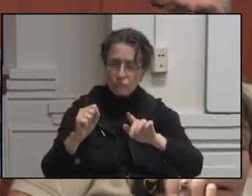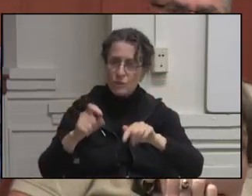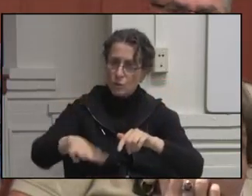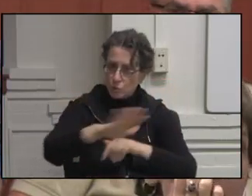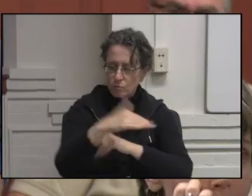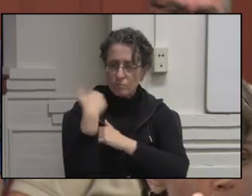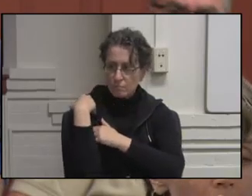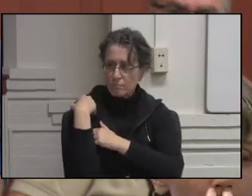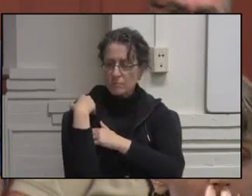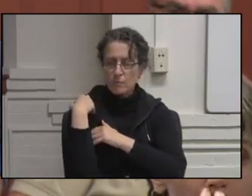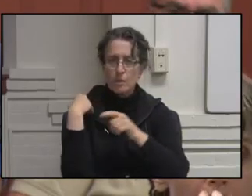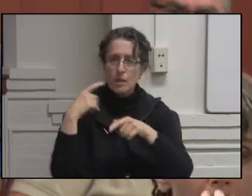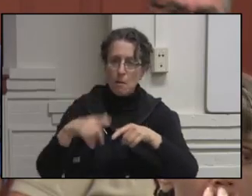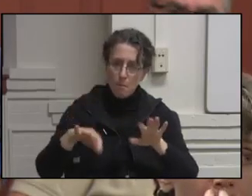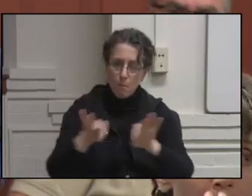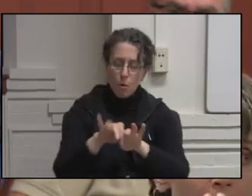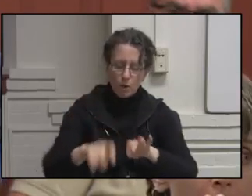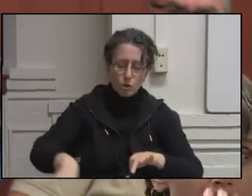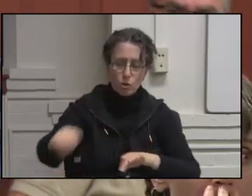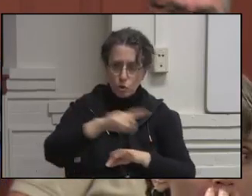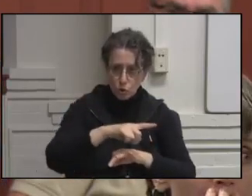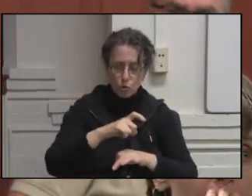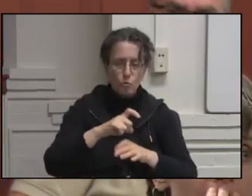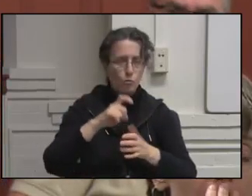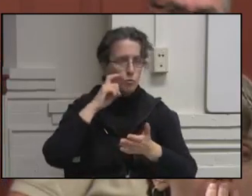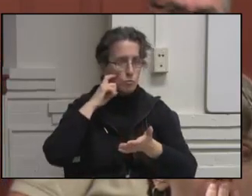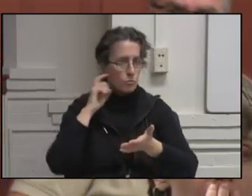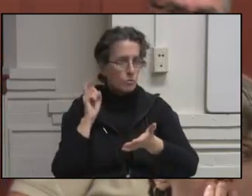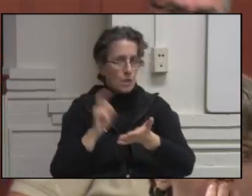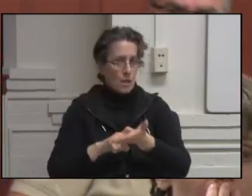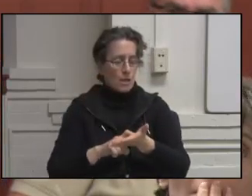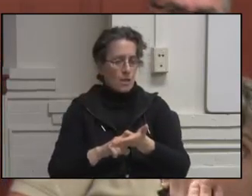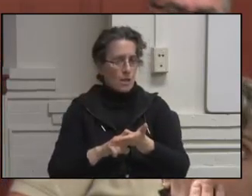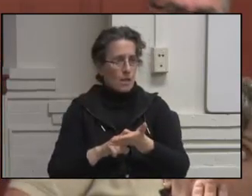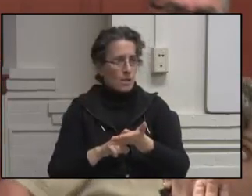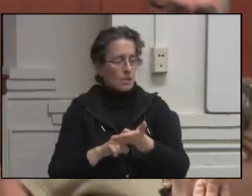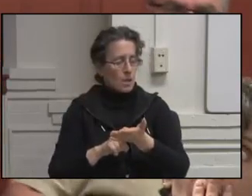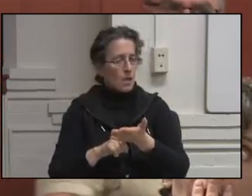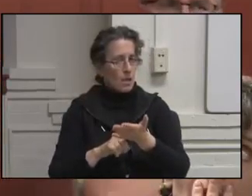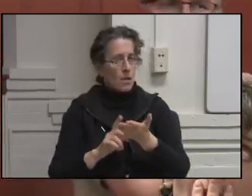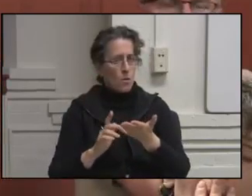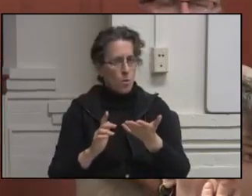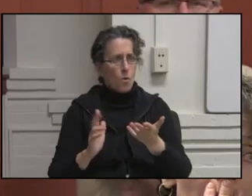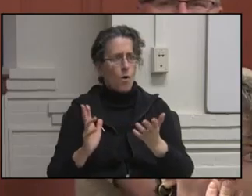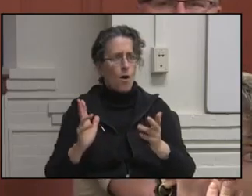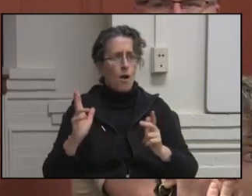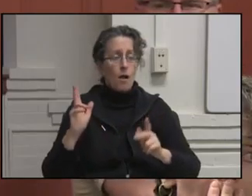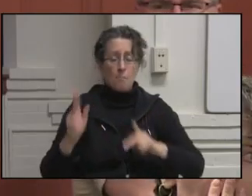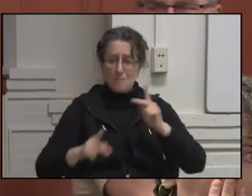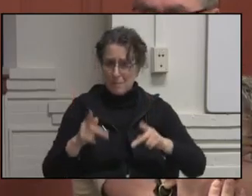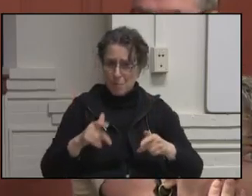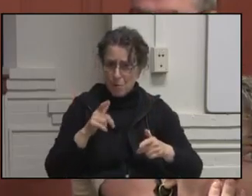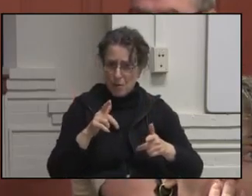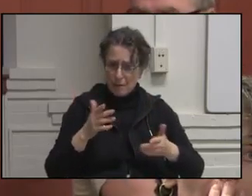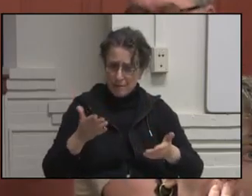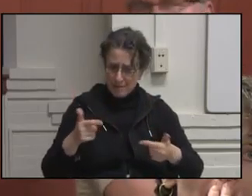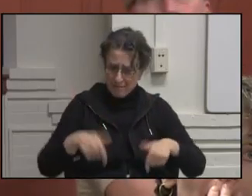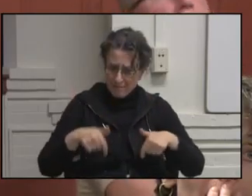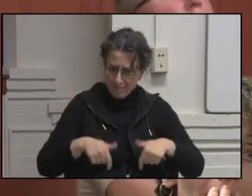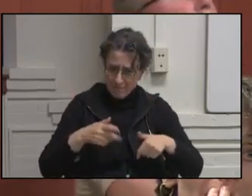the energy, the interest, the eagerness of a pretty fair number of people around this town to